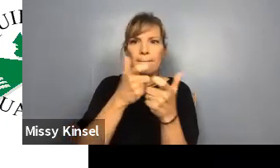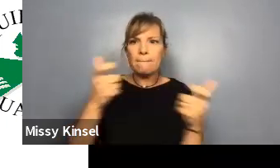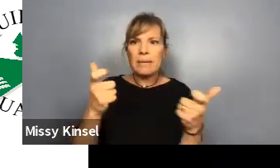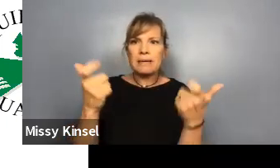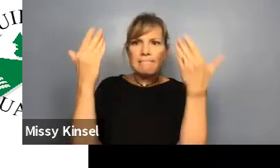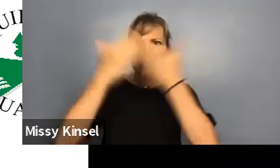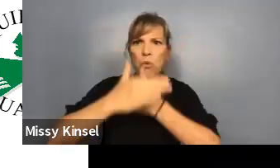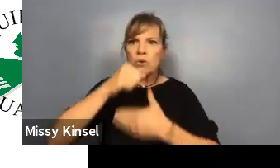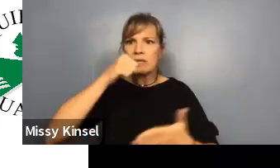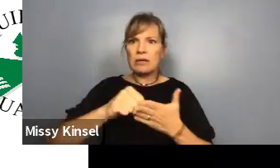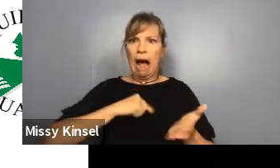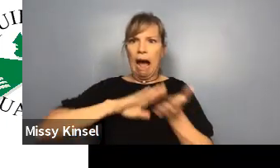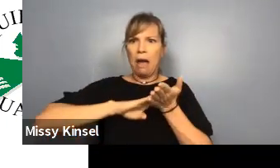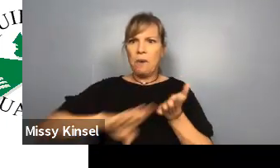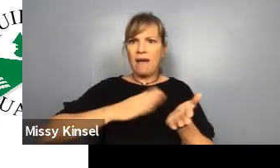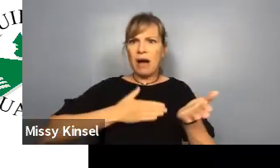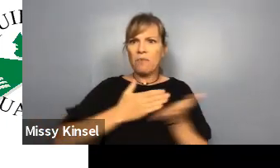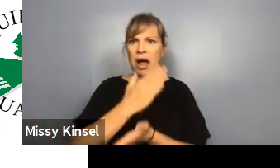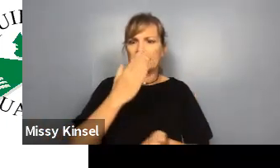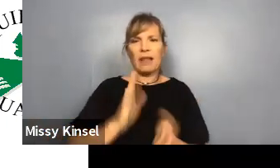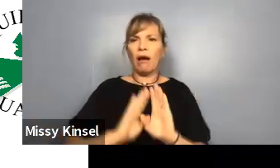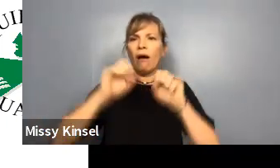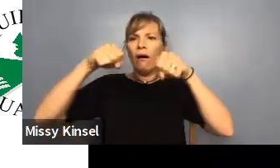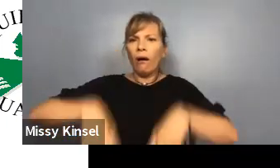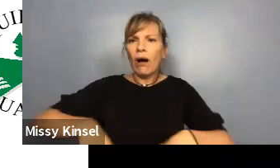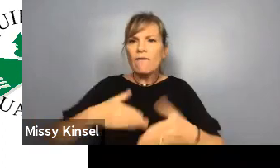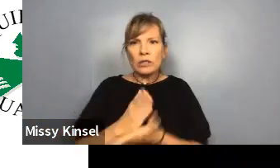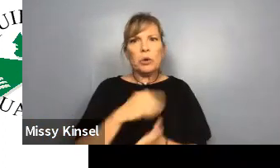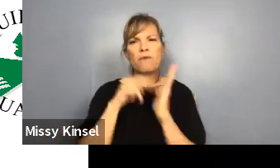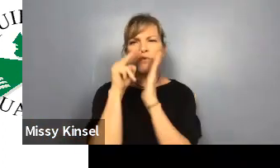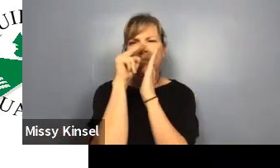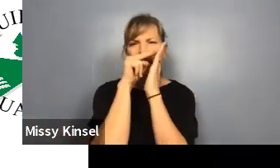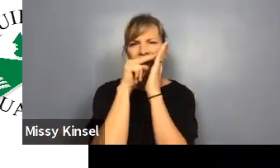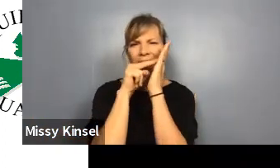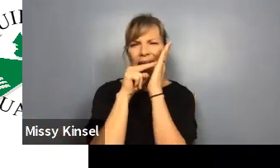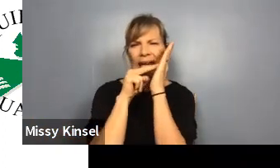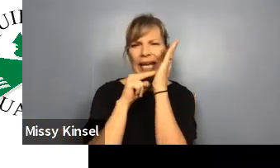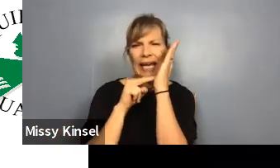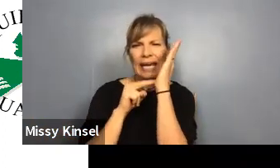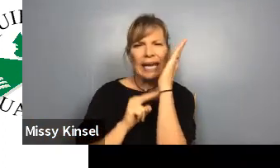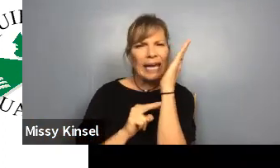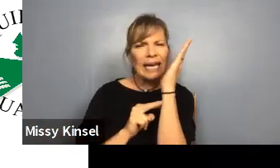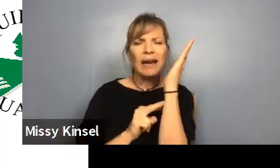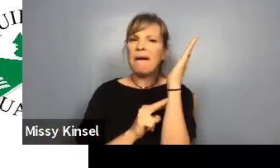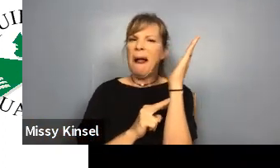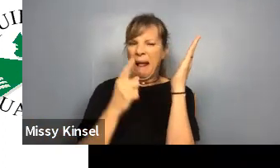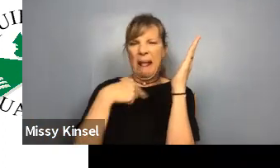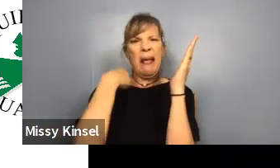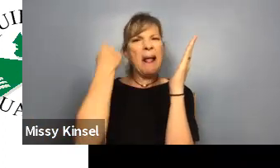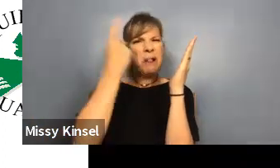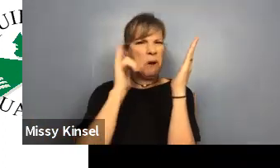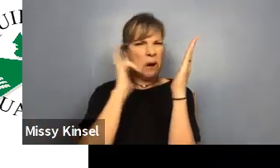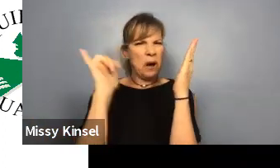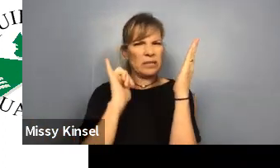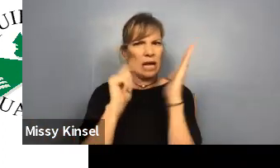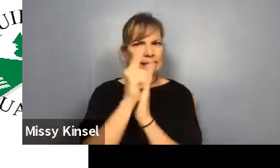letters, I waive my rights. So you really have to read these. They're gonna look a little more like a